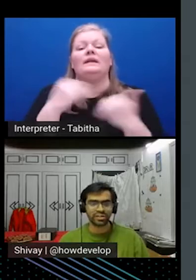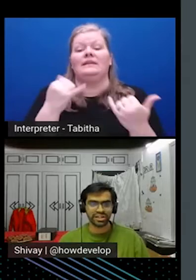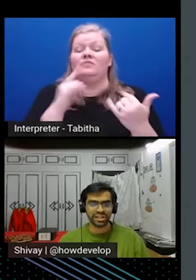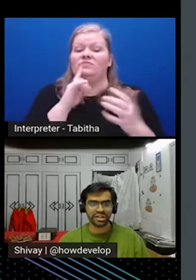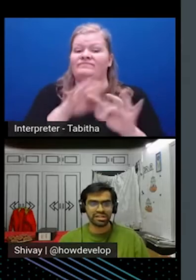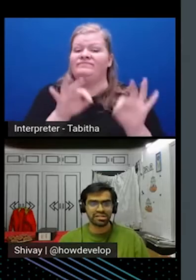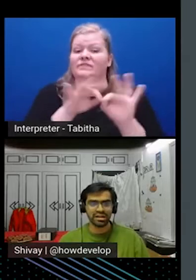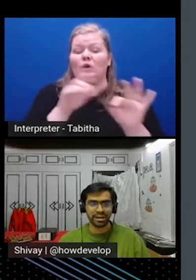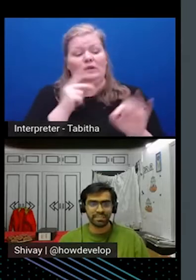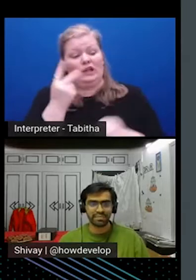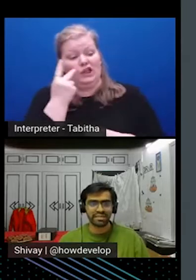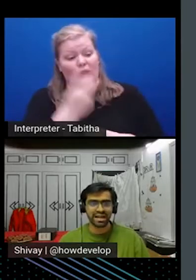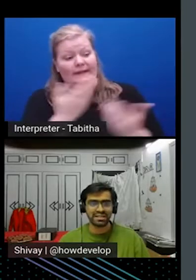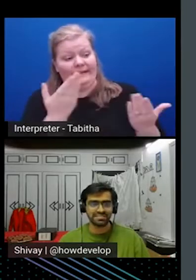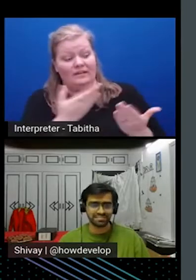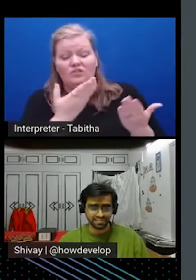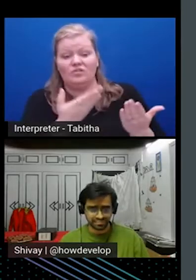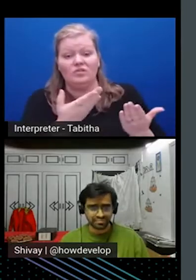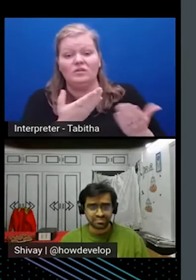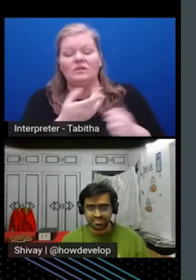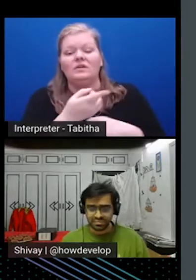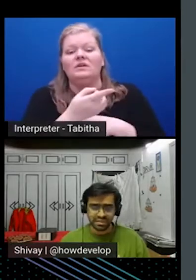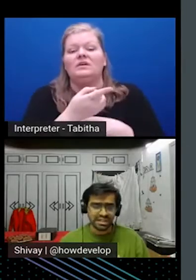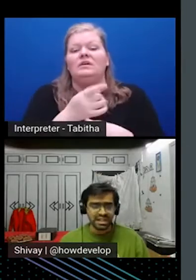at over here is that